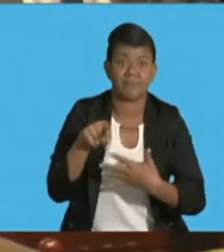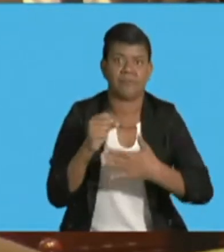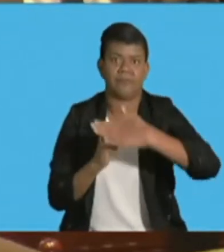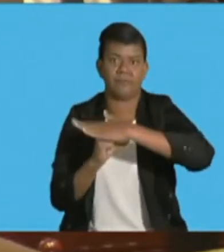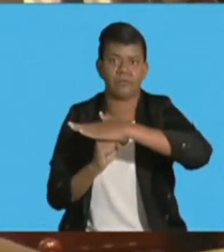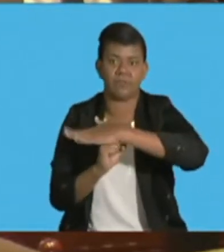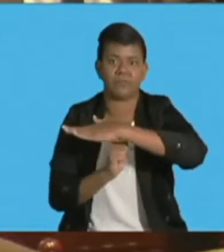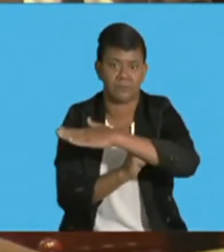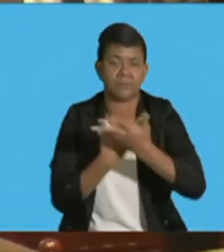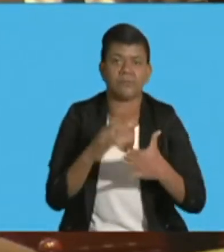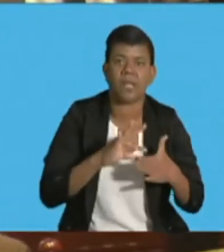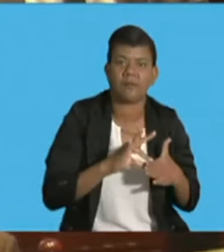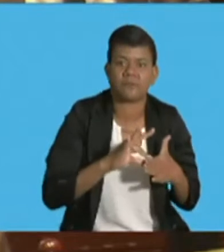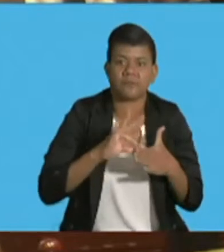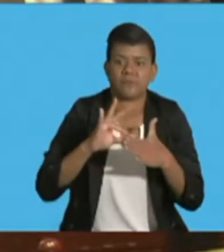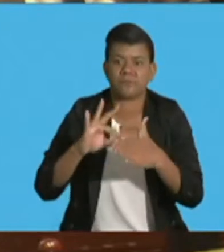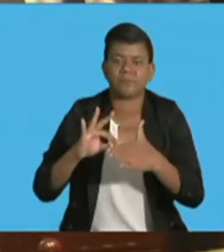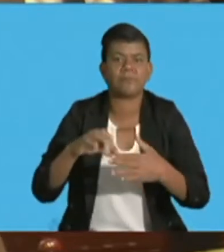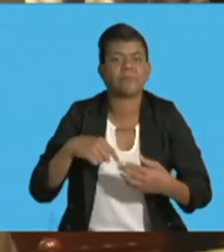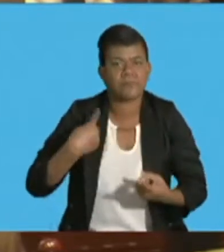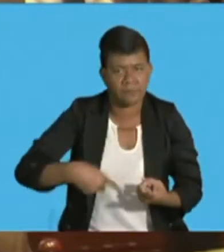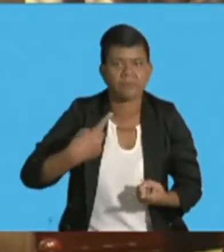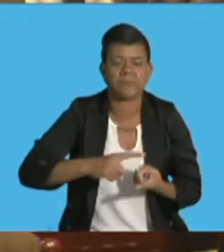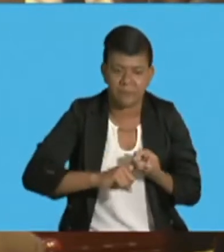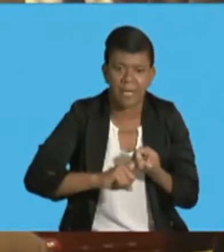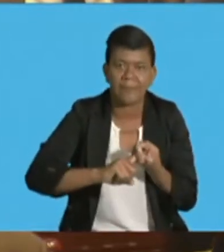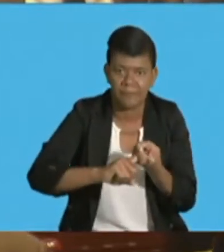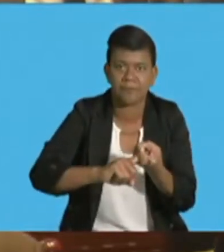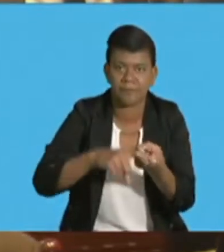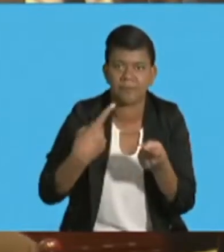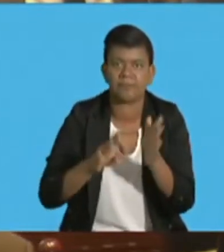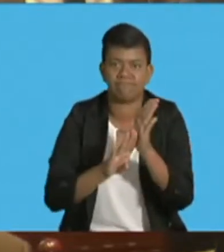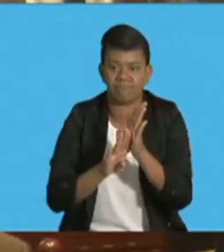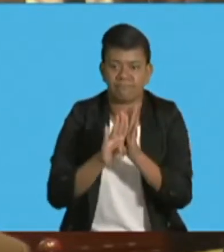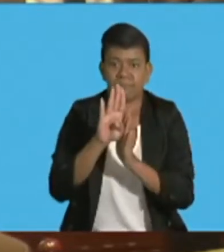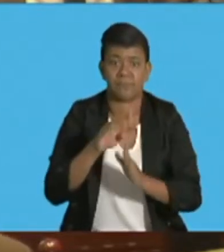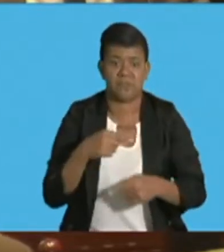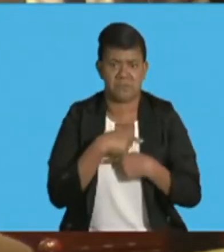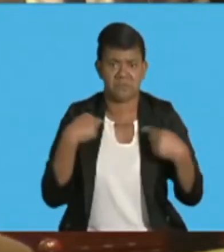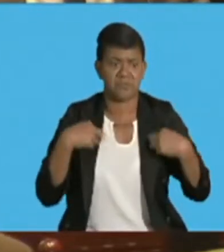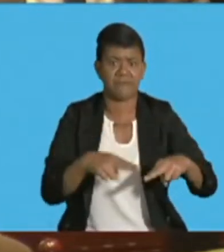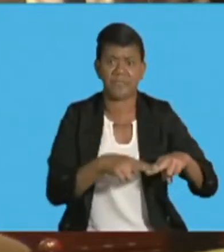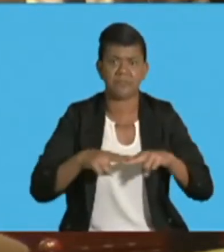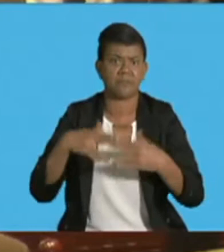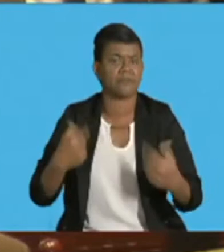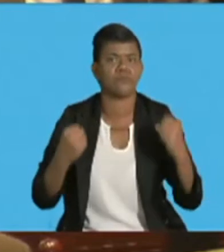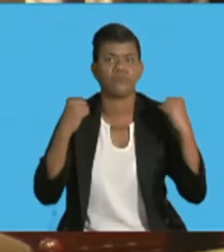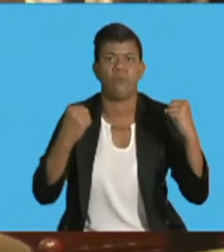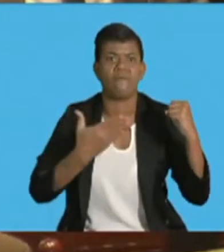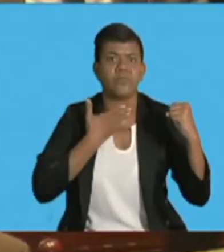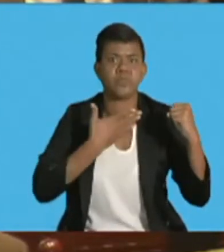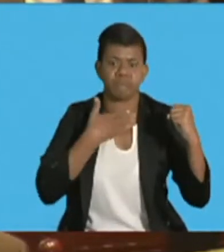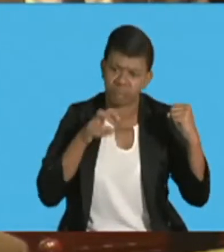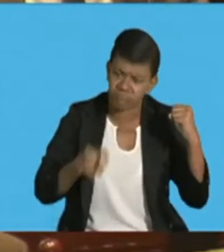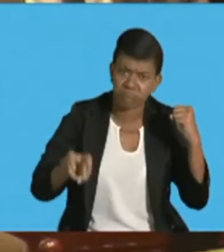leadership on sustainable development and continue to punch above our weight in the international arena to voice the concerns of small island developing states and indeed